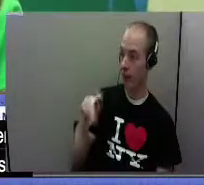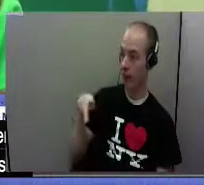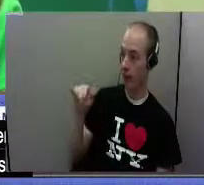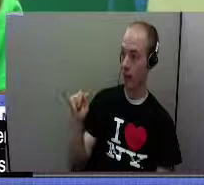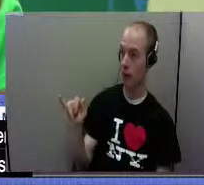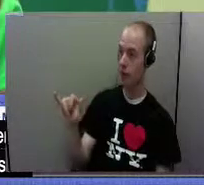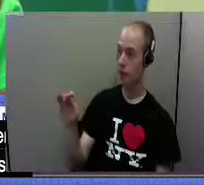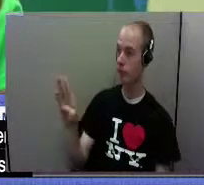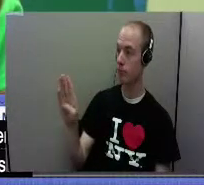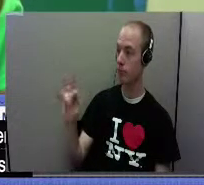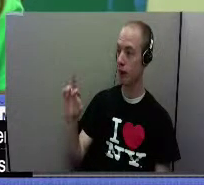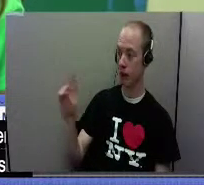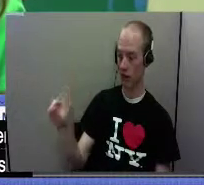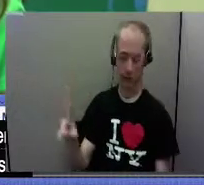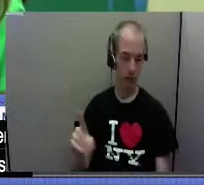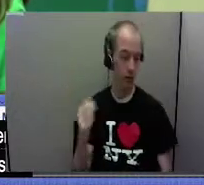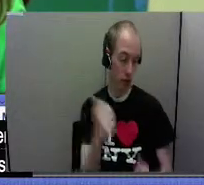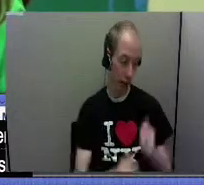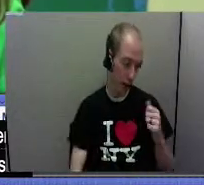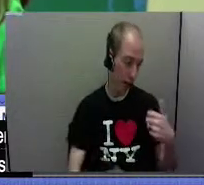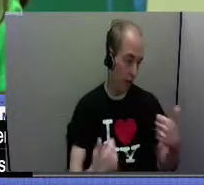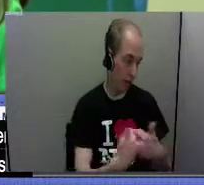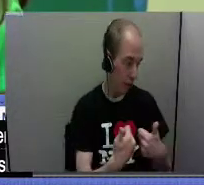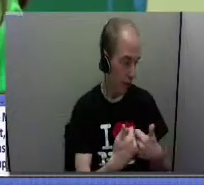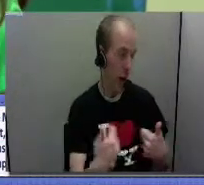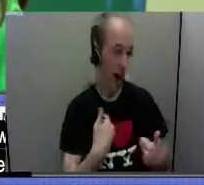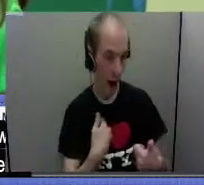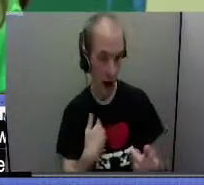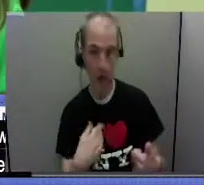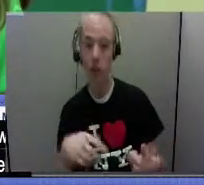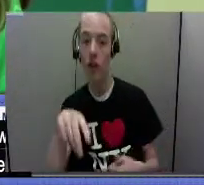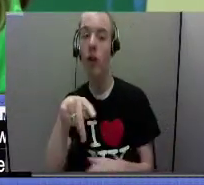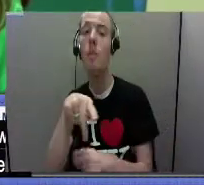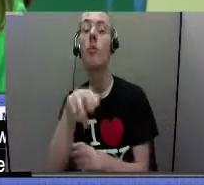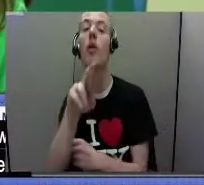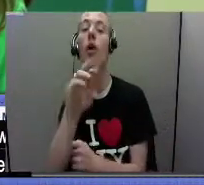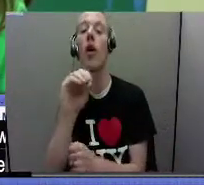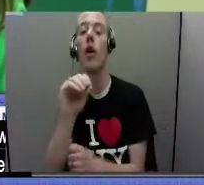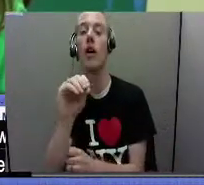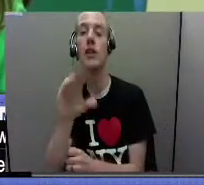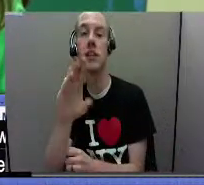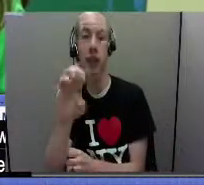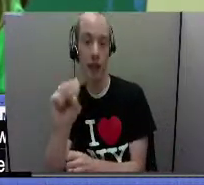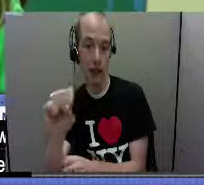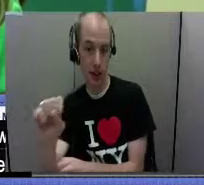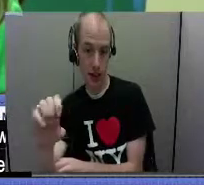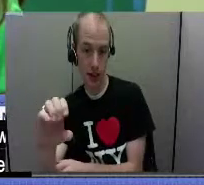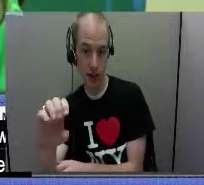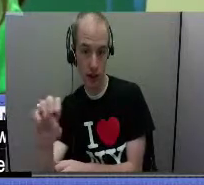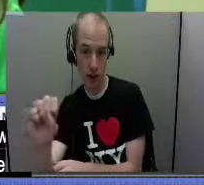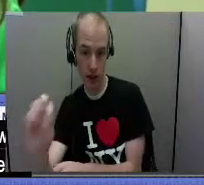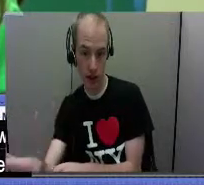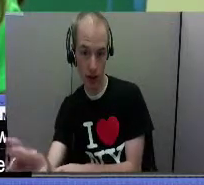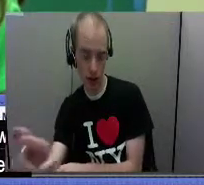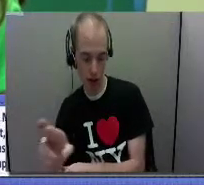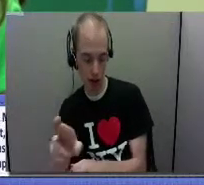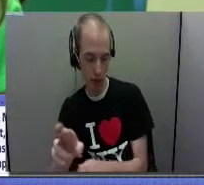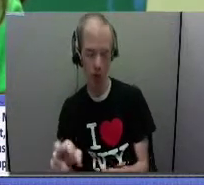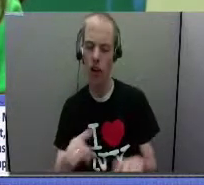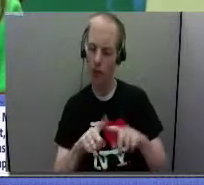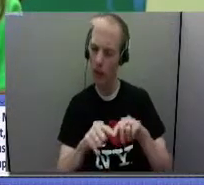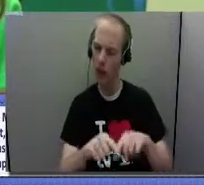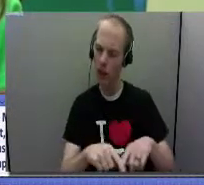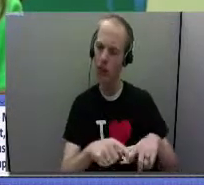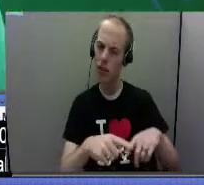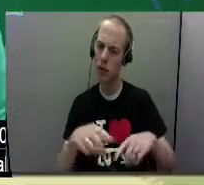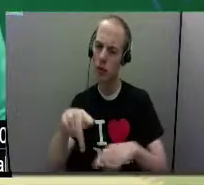computer, even today, has something called a processor inside of it. And depending on how good your processor is how